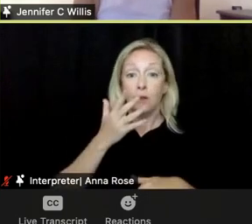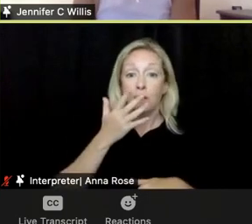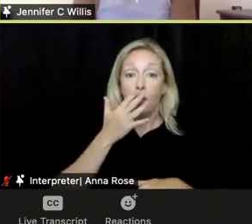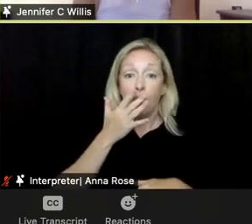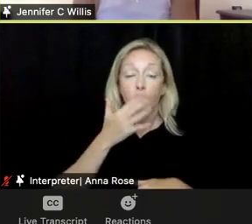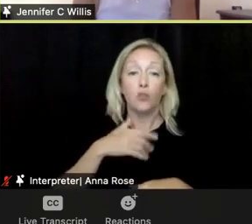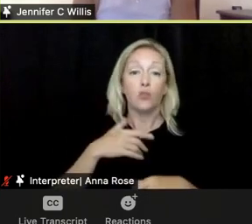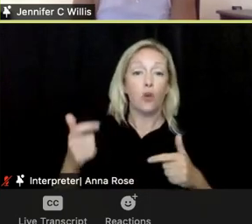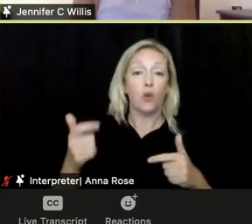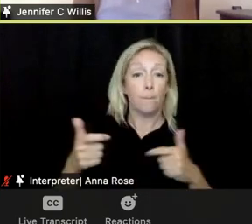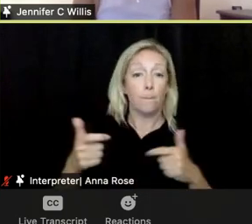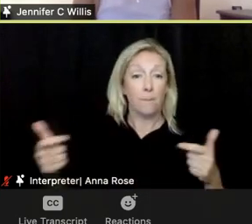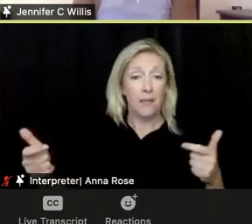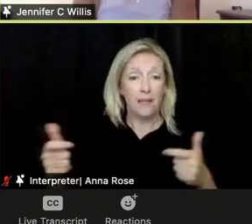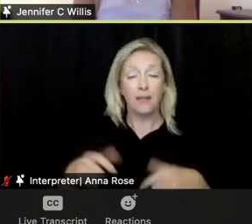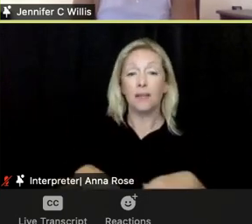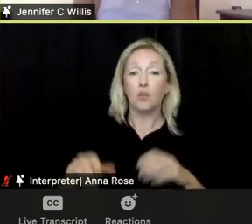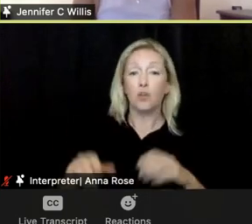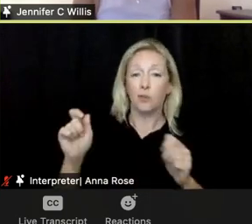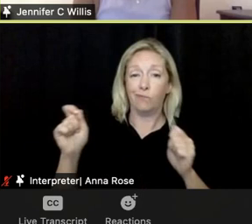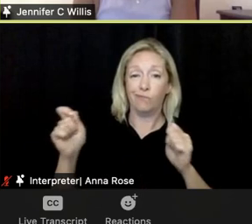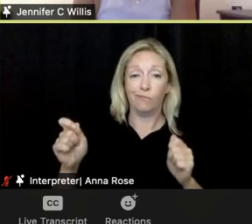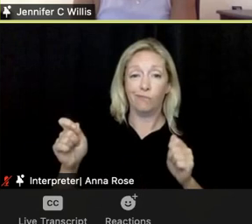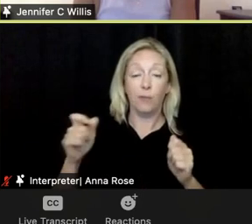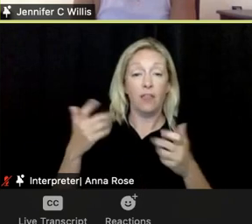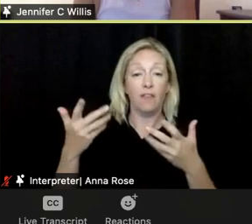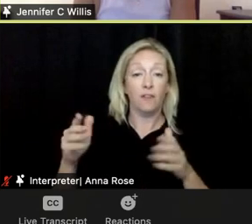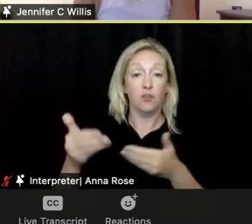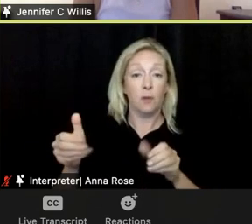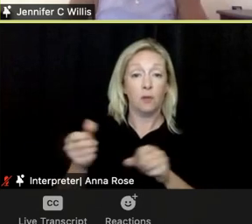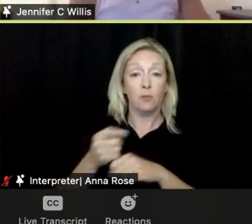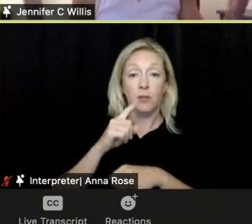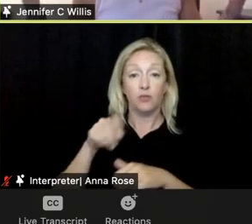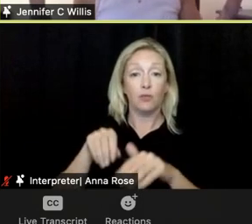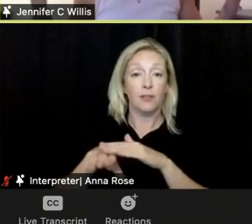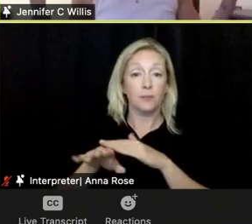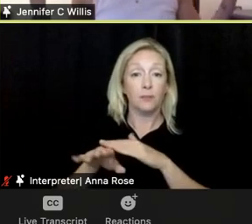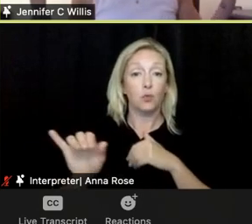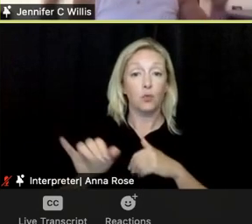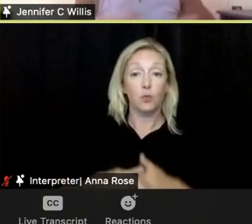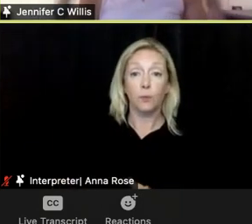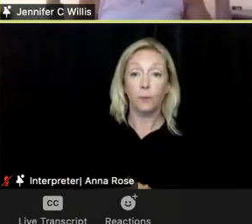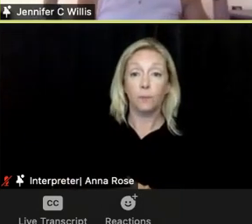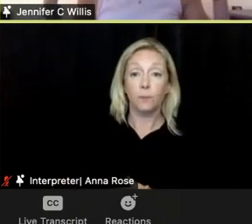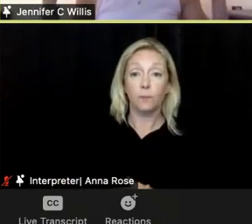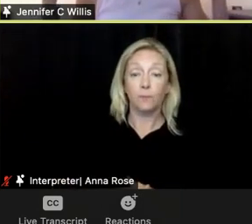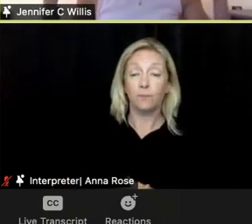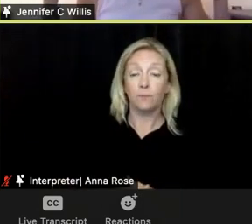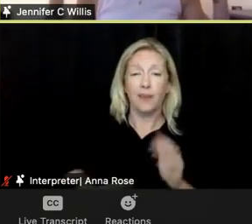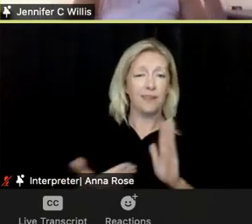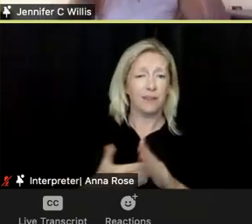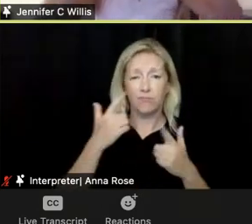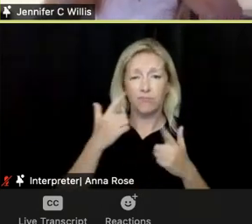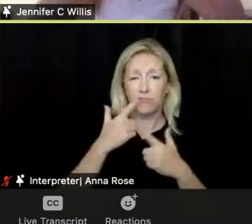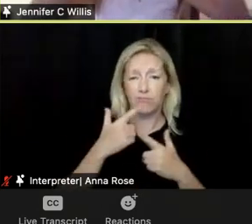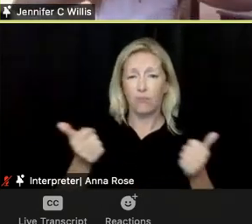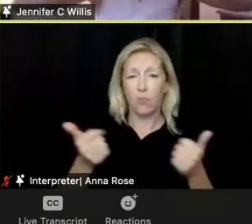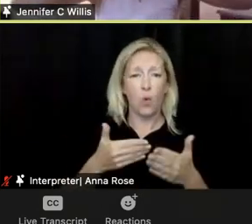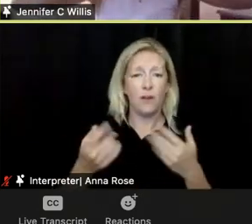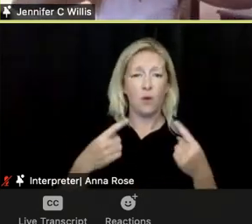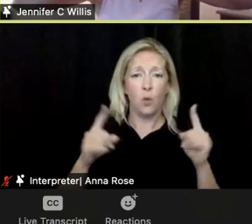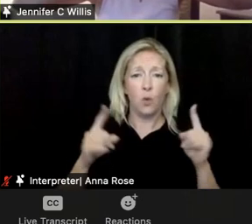but just different adaptations or ways to set up a system for a student. And it can be anything that works for the team, something